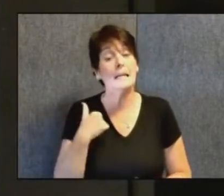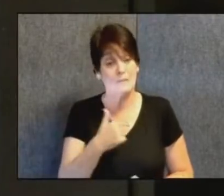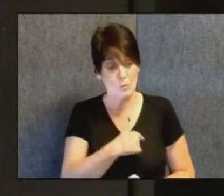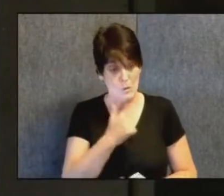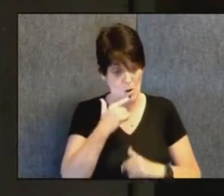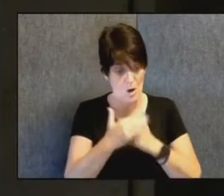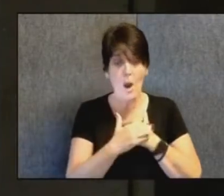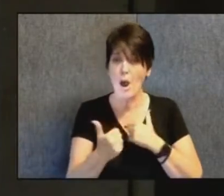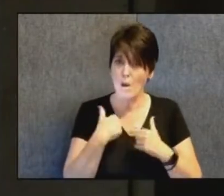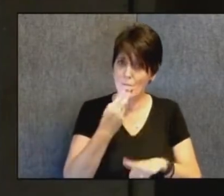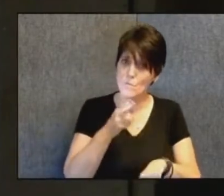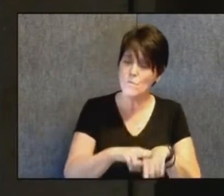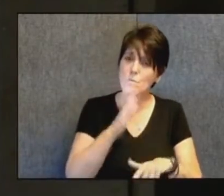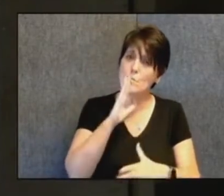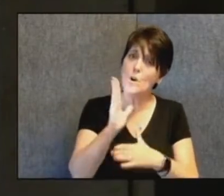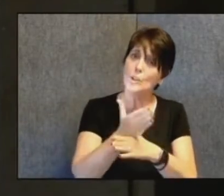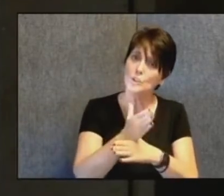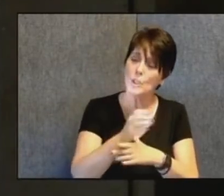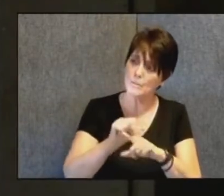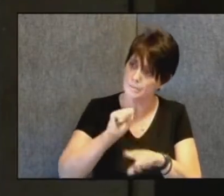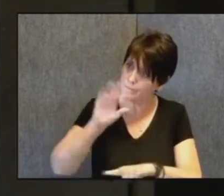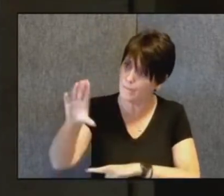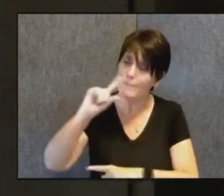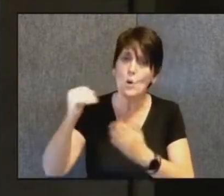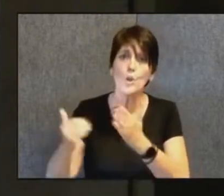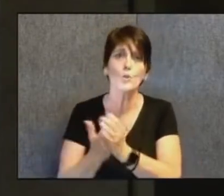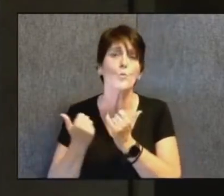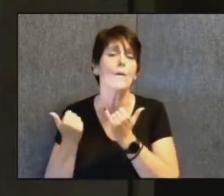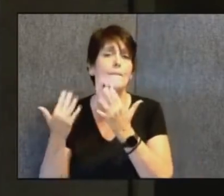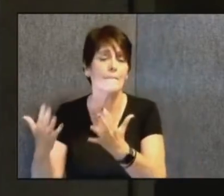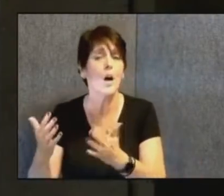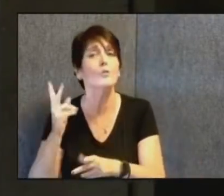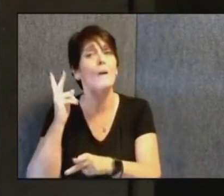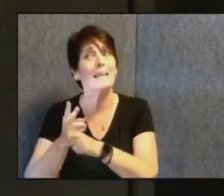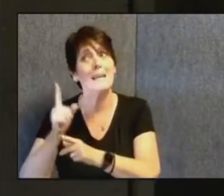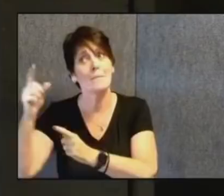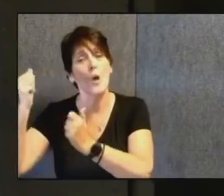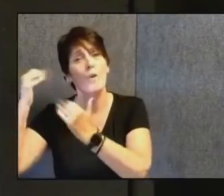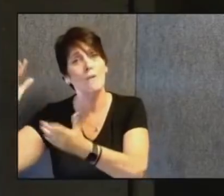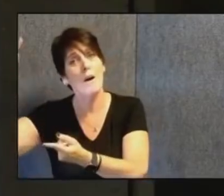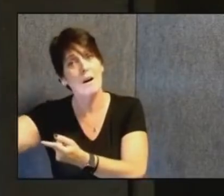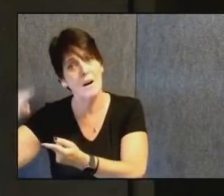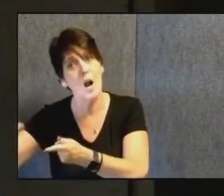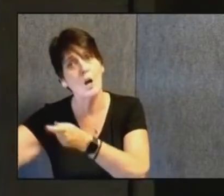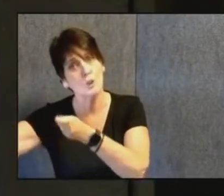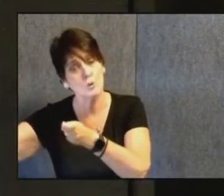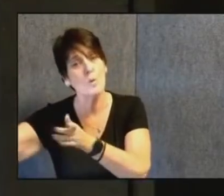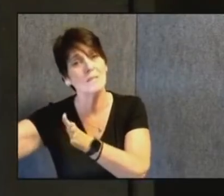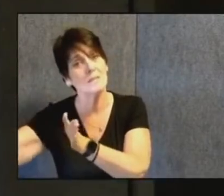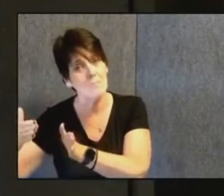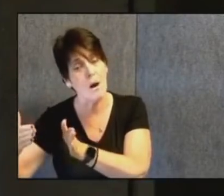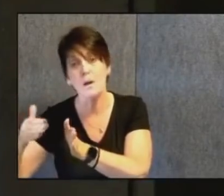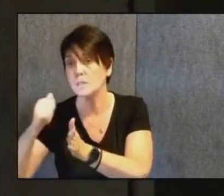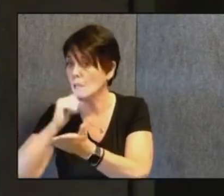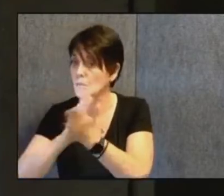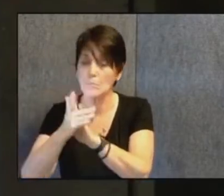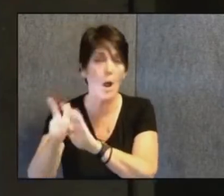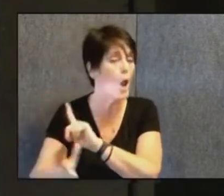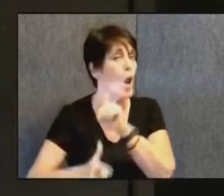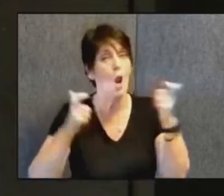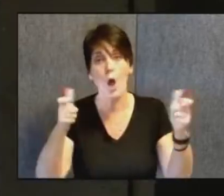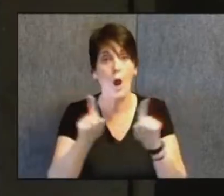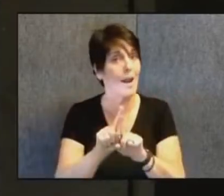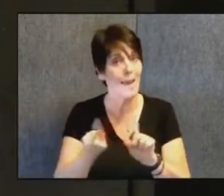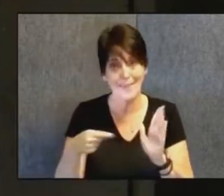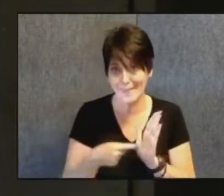we will share resources to these new incidents, so we can try and keep those fires under control small before they become large fires like